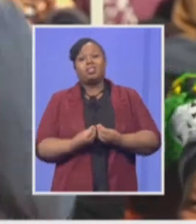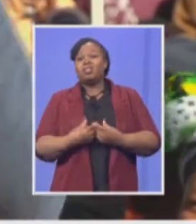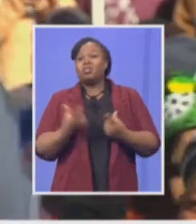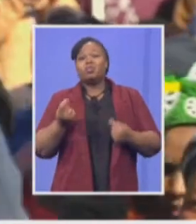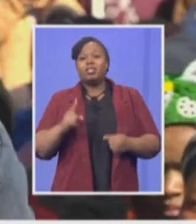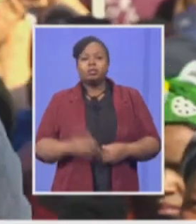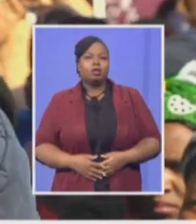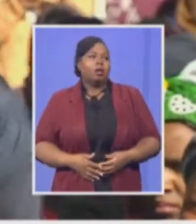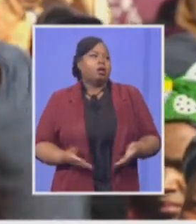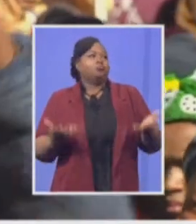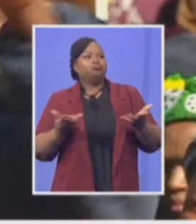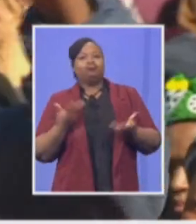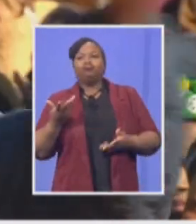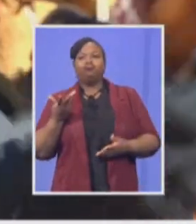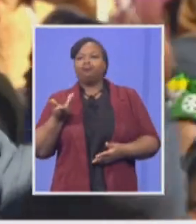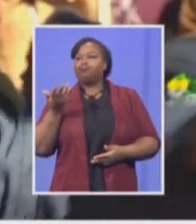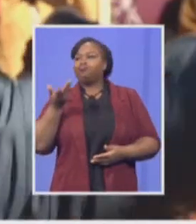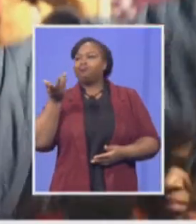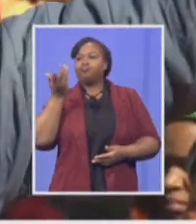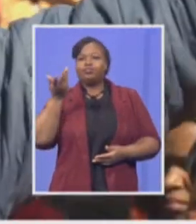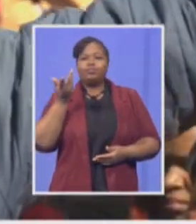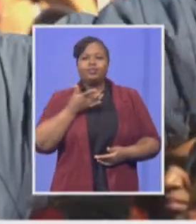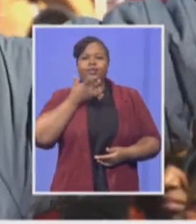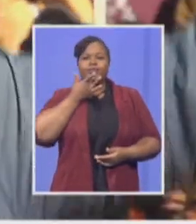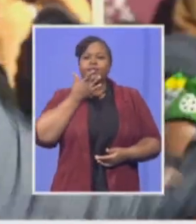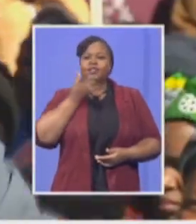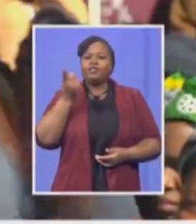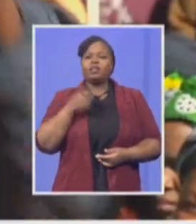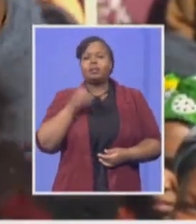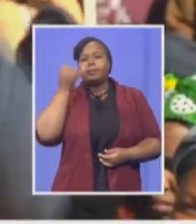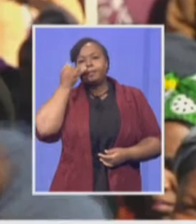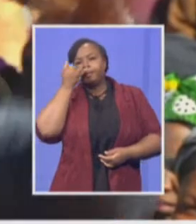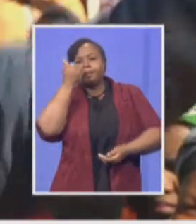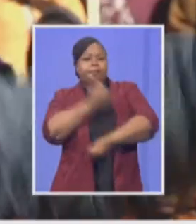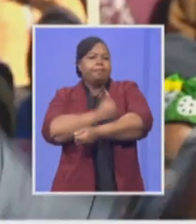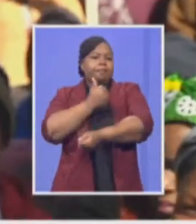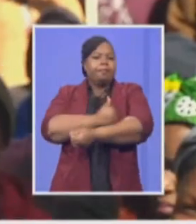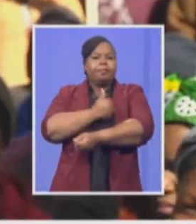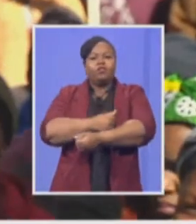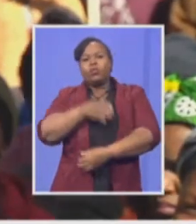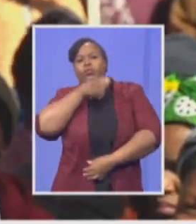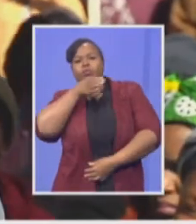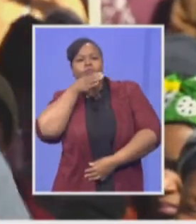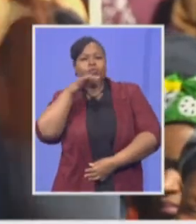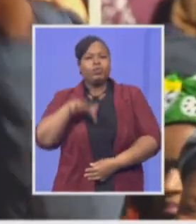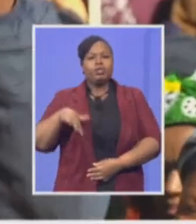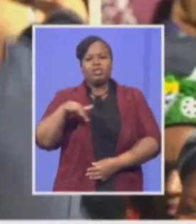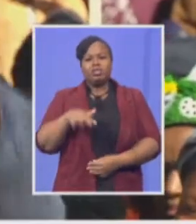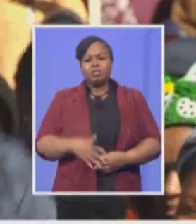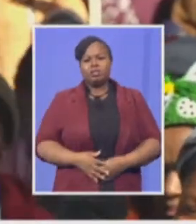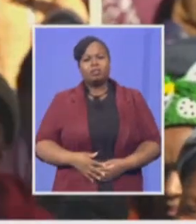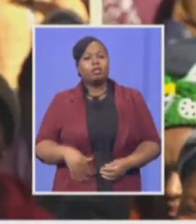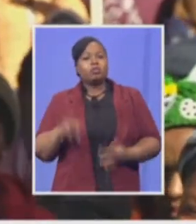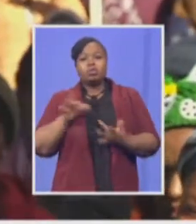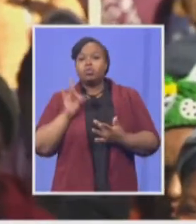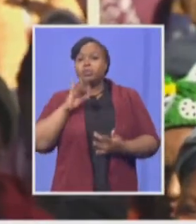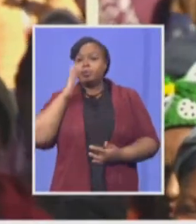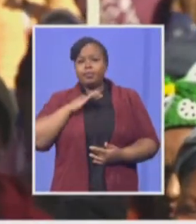they prefer to go to Nyaupe or go to Taverns. They've got no